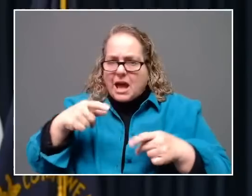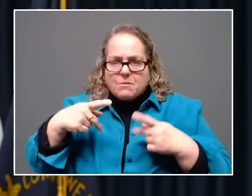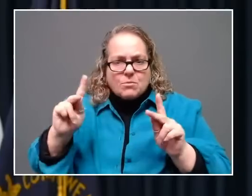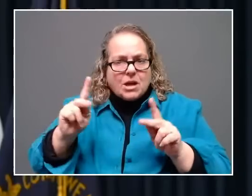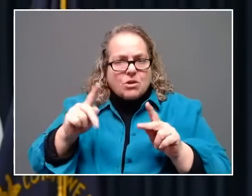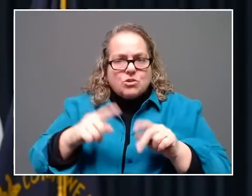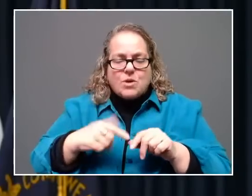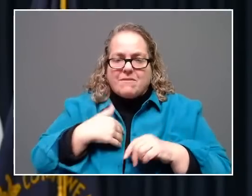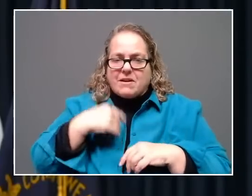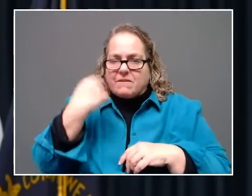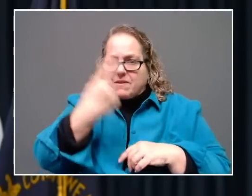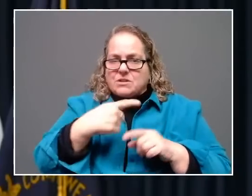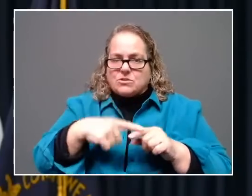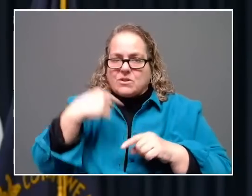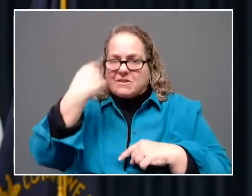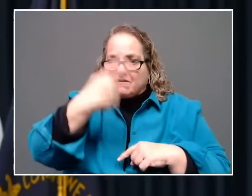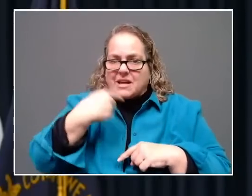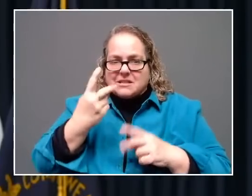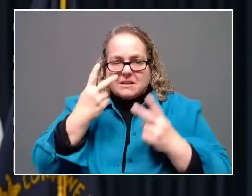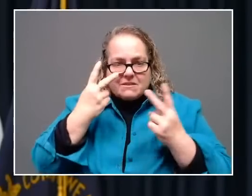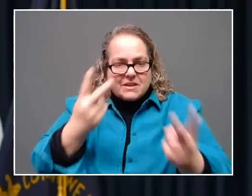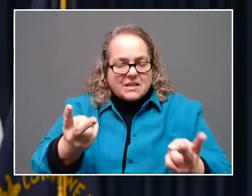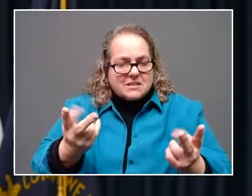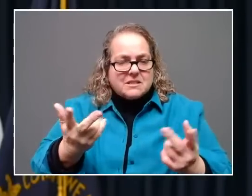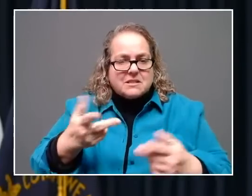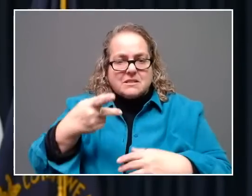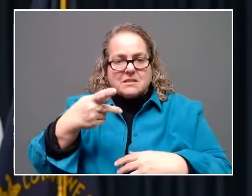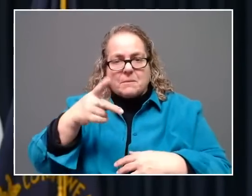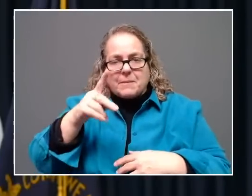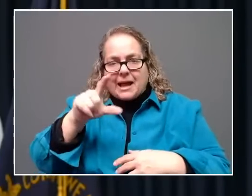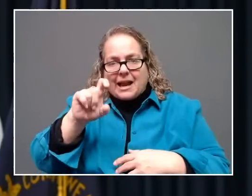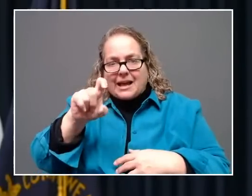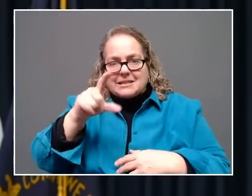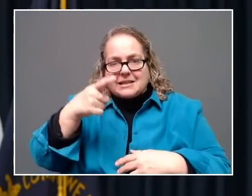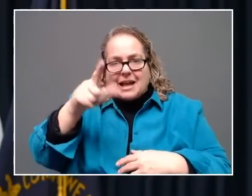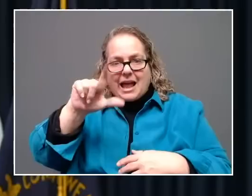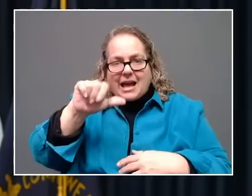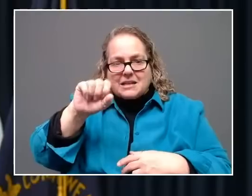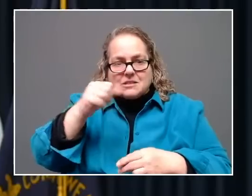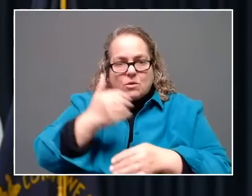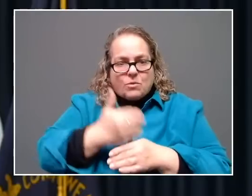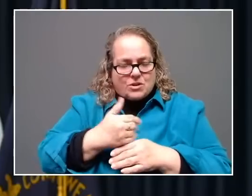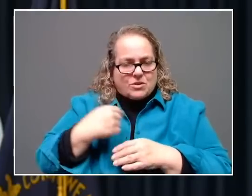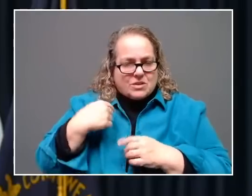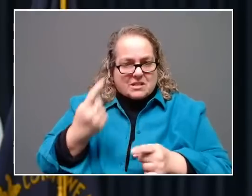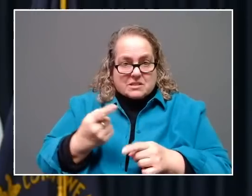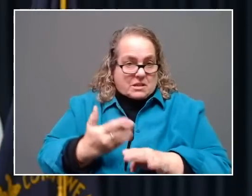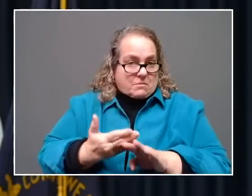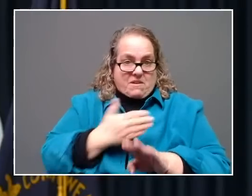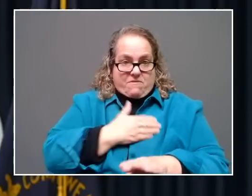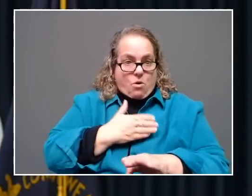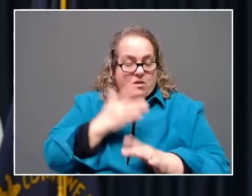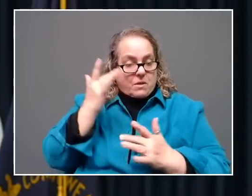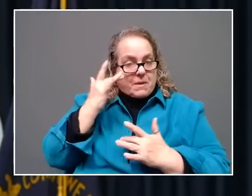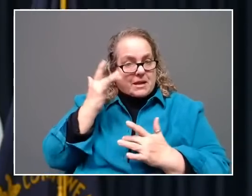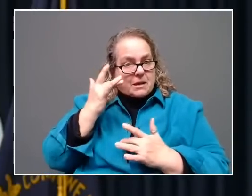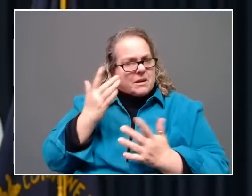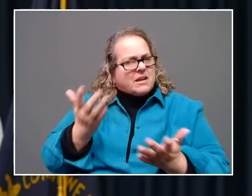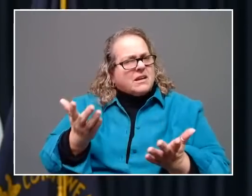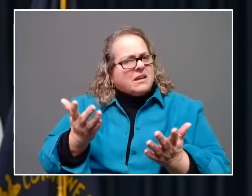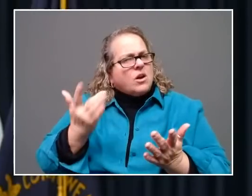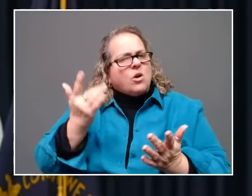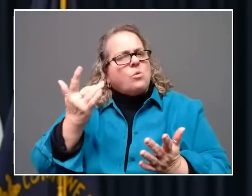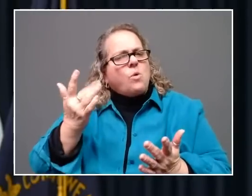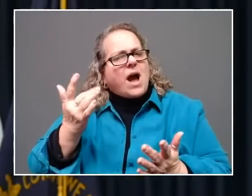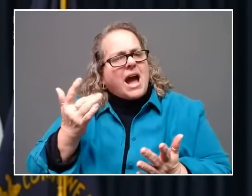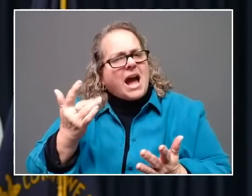that aren't through plexiglass windows since the beginning of before the pandemic. So just wondering why those are still halted